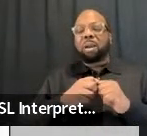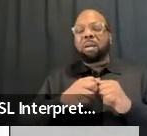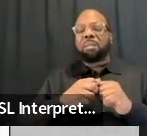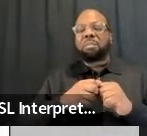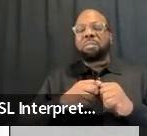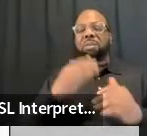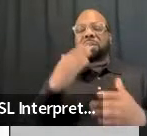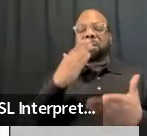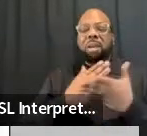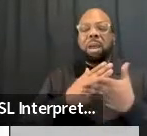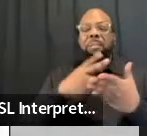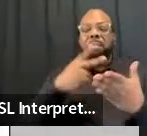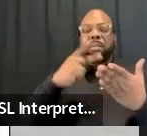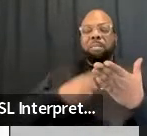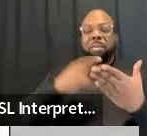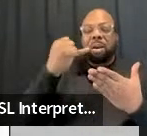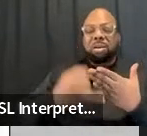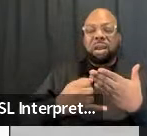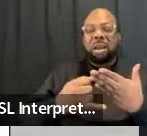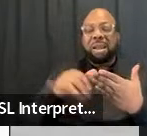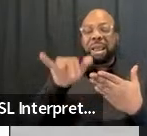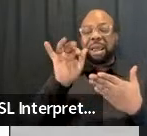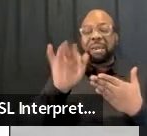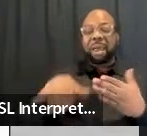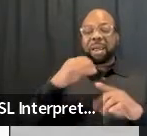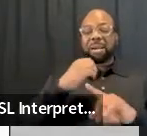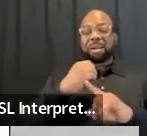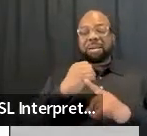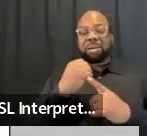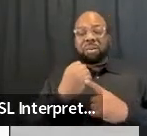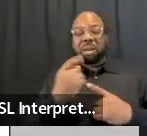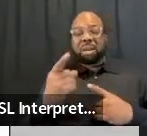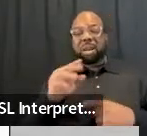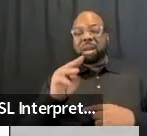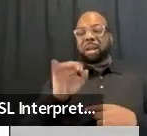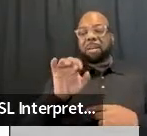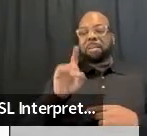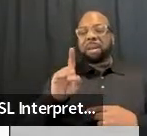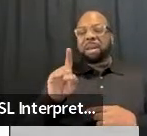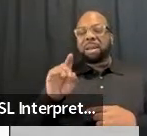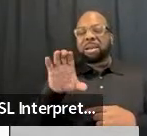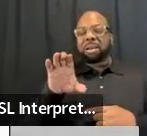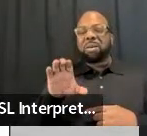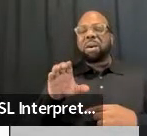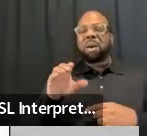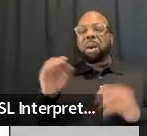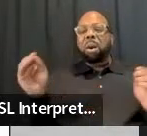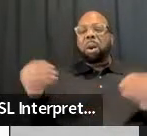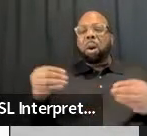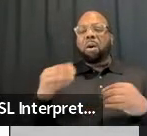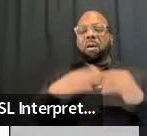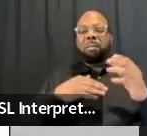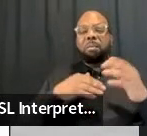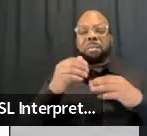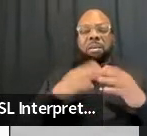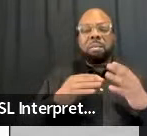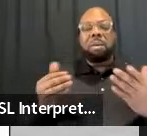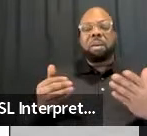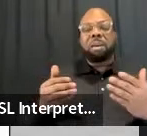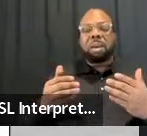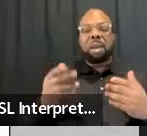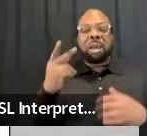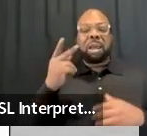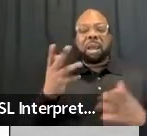here, where in this particular case, a mid-century office building with a thin 4-inch leaky facade is looking